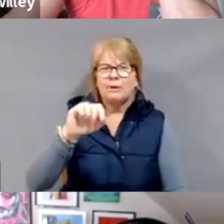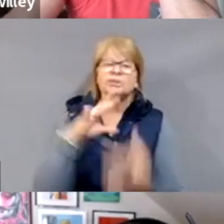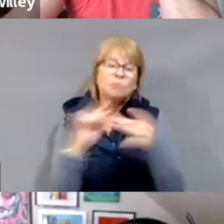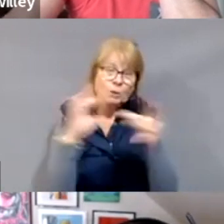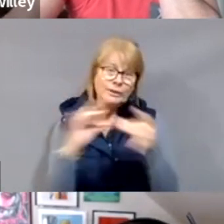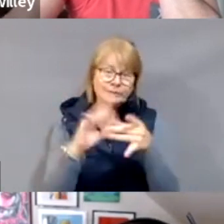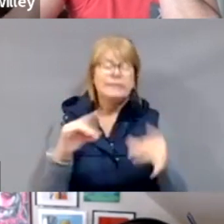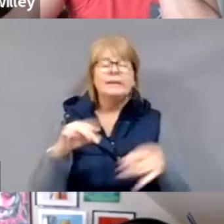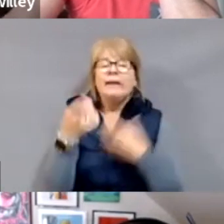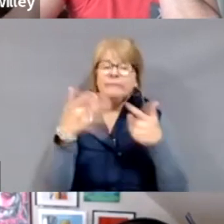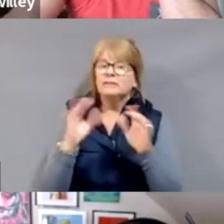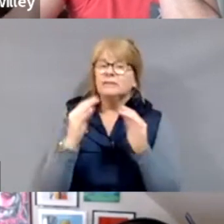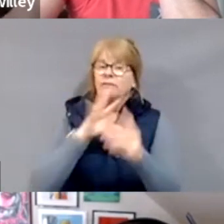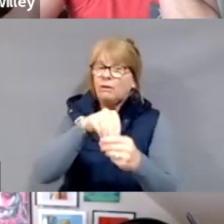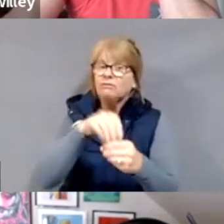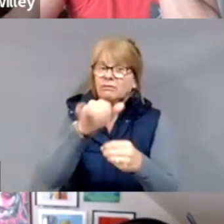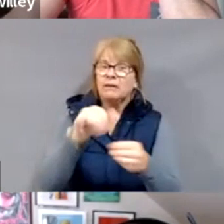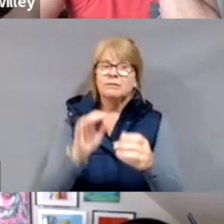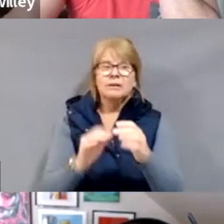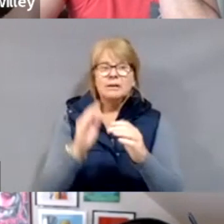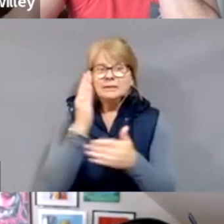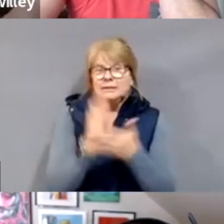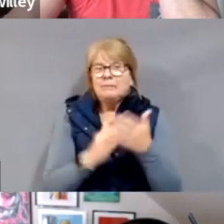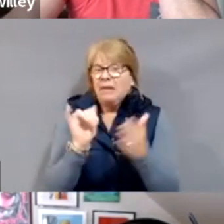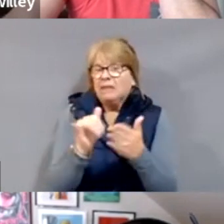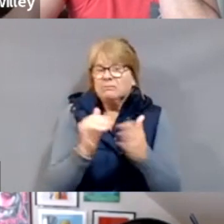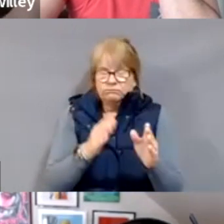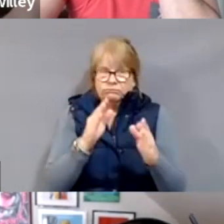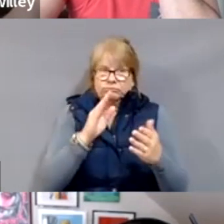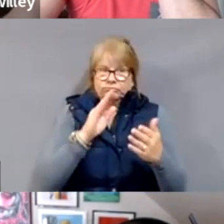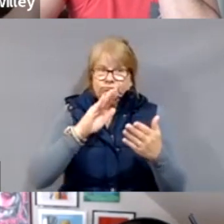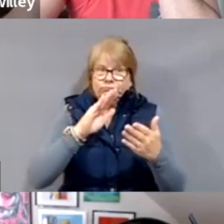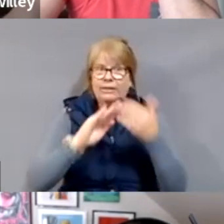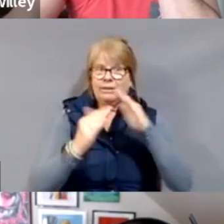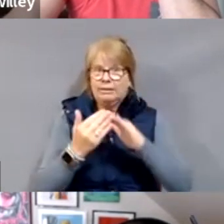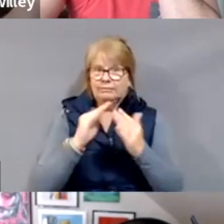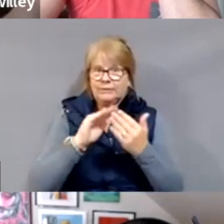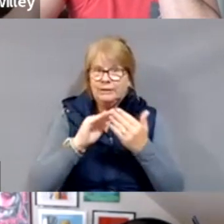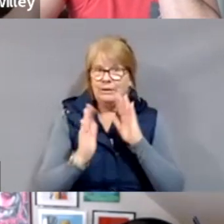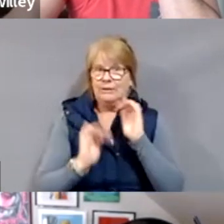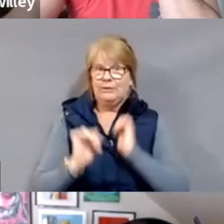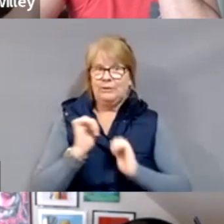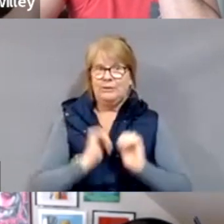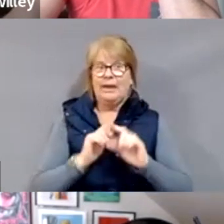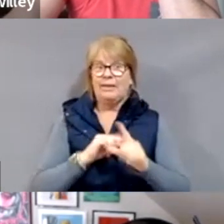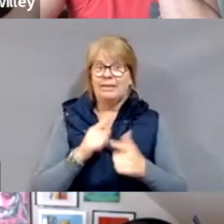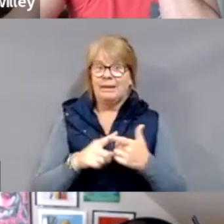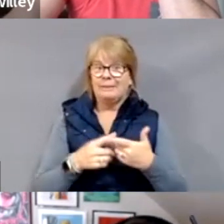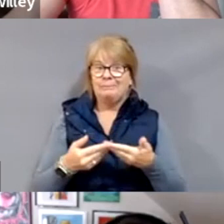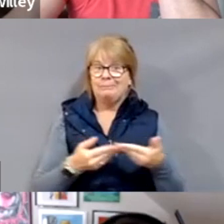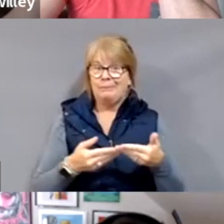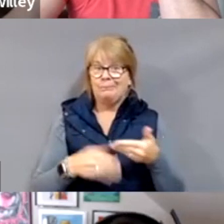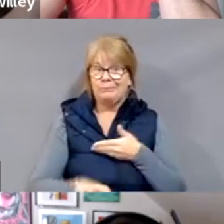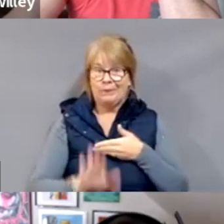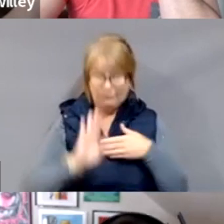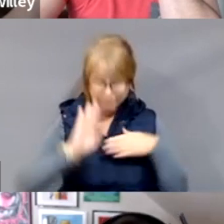I was done did like the amateur theater, and then I had a child, and so she became the